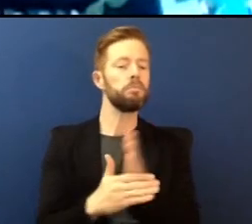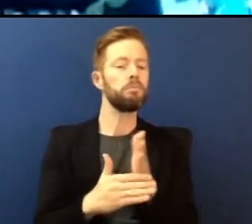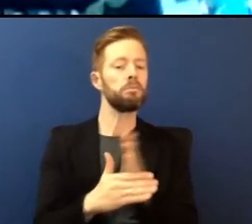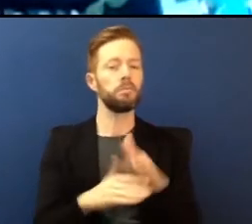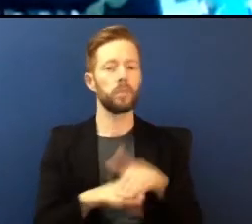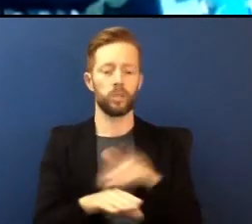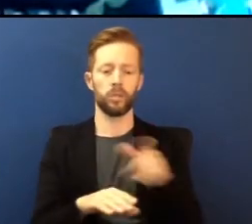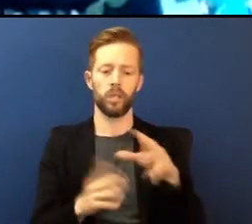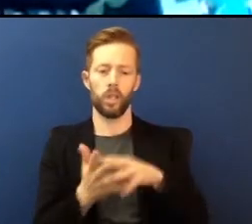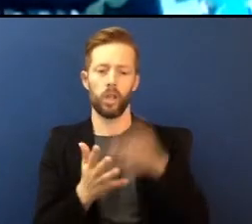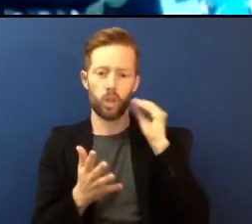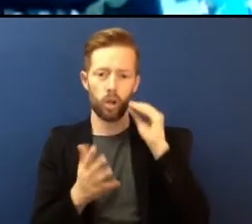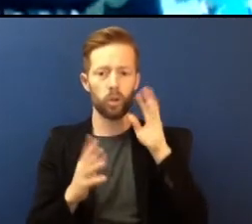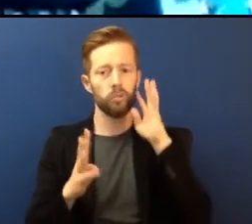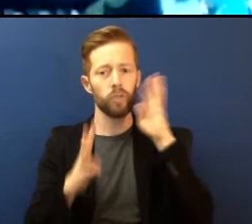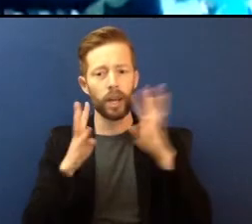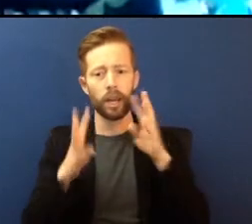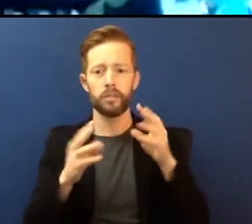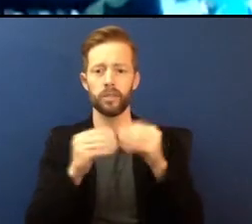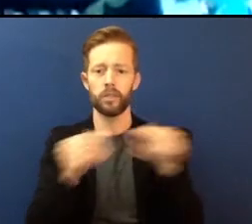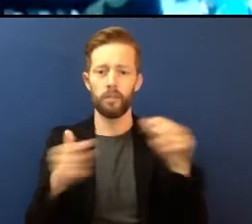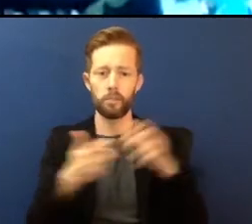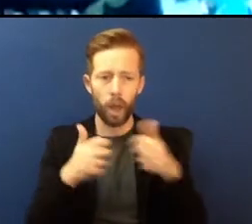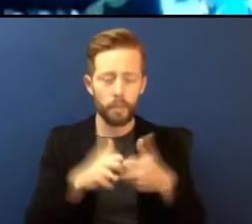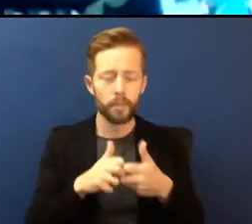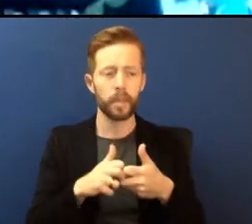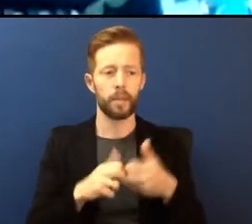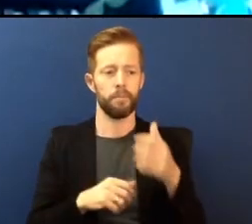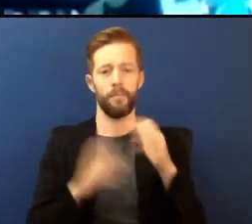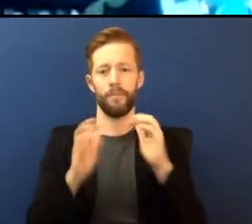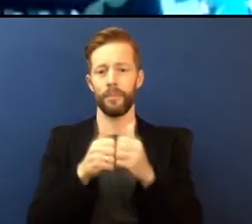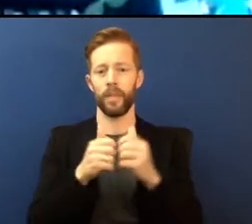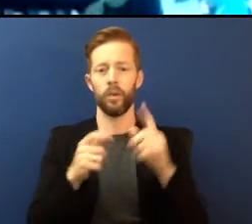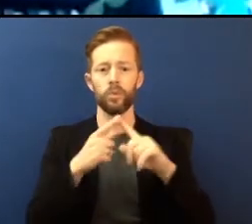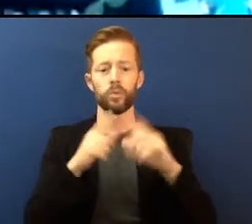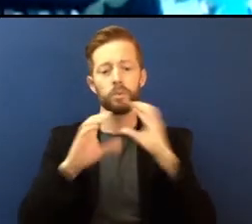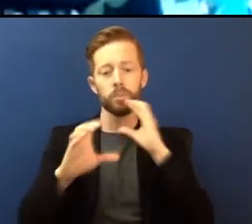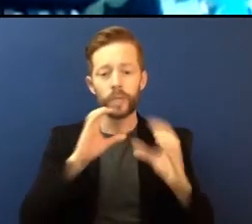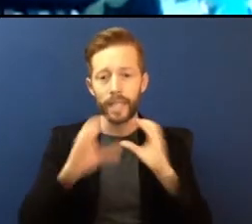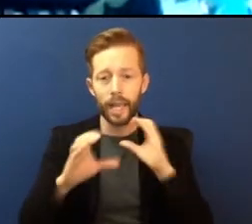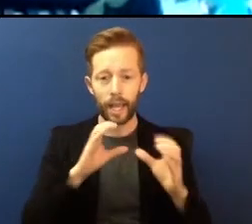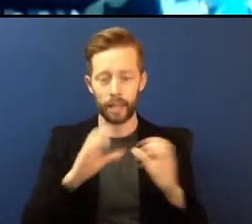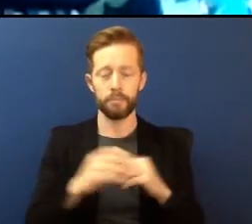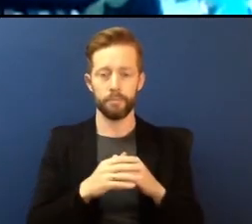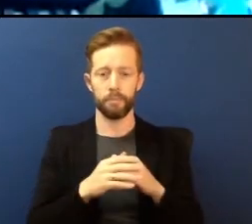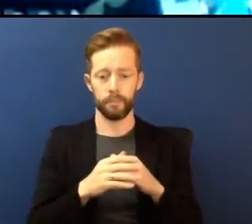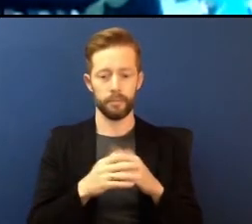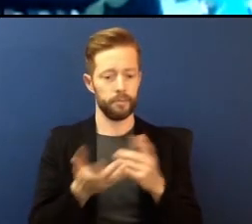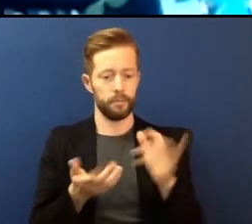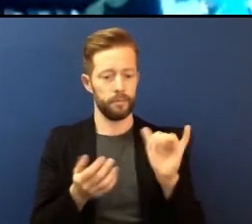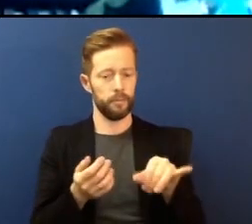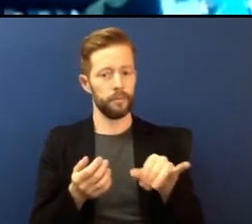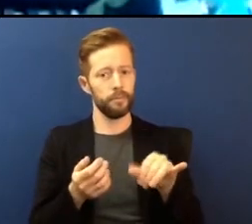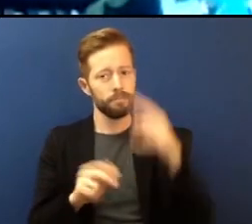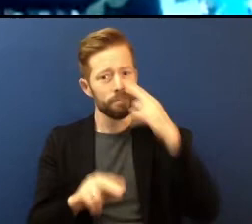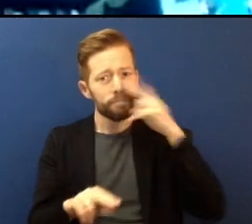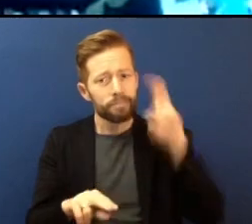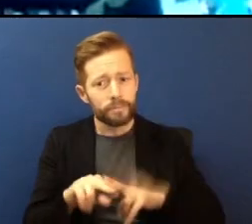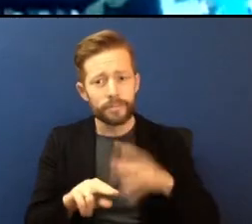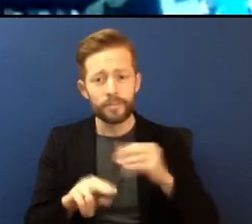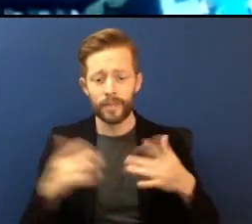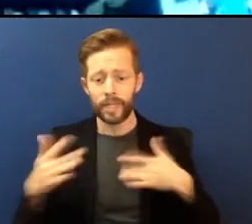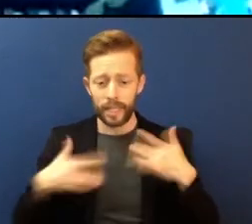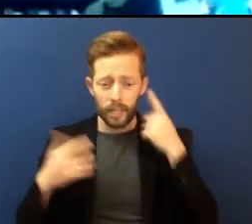much. So they've learned a lot about being creative and problem solving and how to communicate in the context of doing